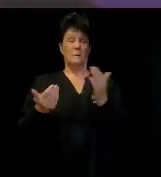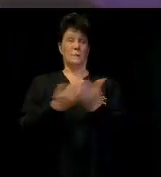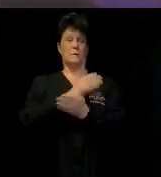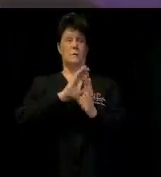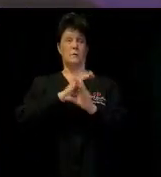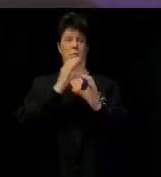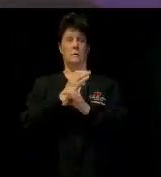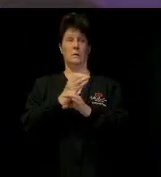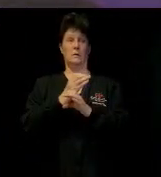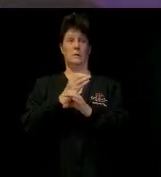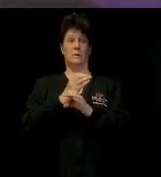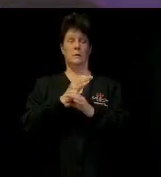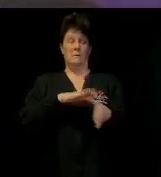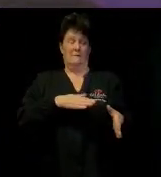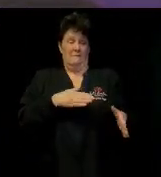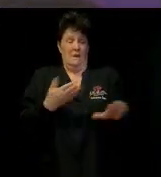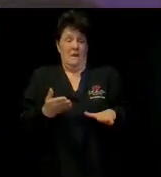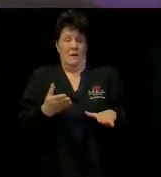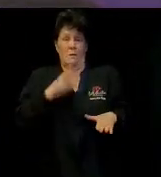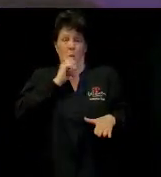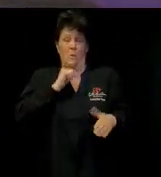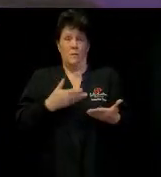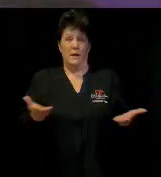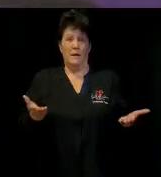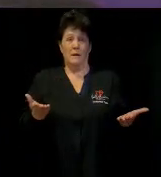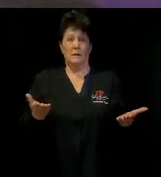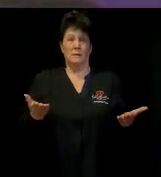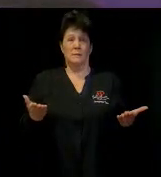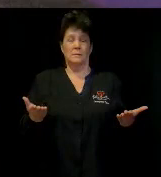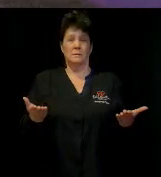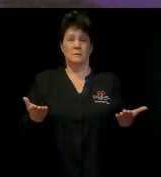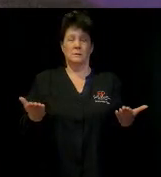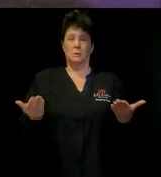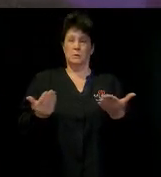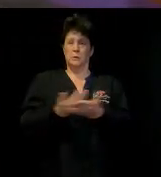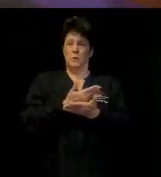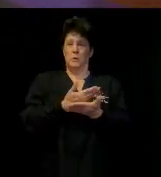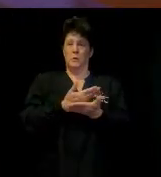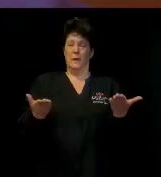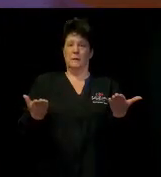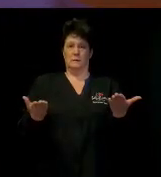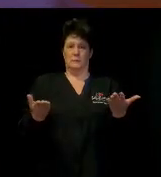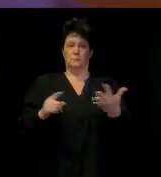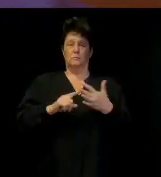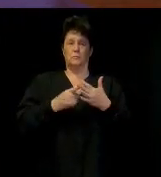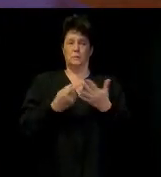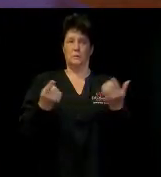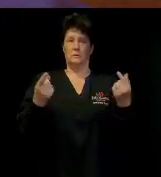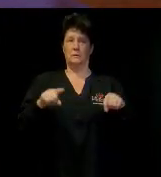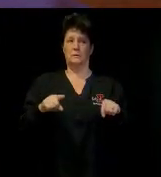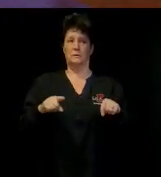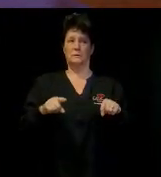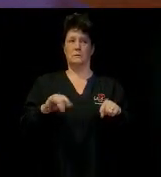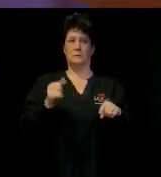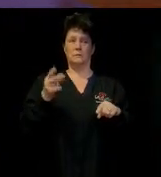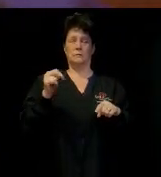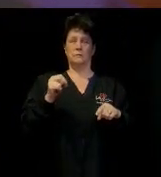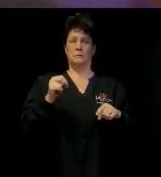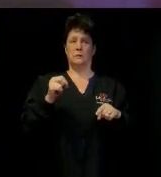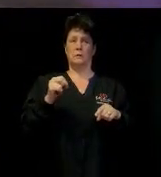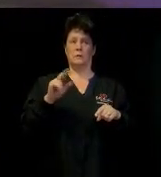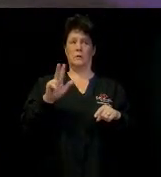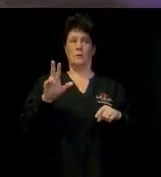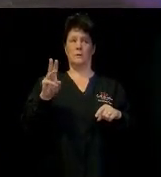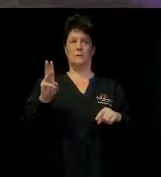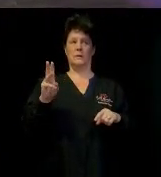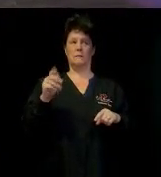things have passed away. Behold, all things have become brand new. John 3:16. For God so loved the world that he gave his